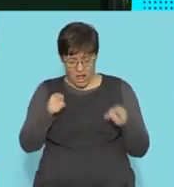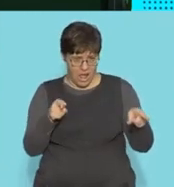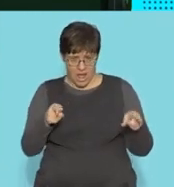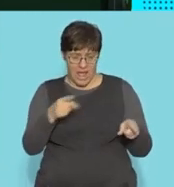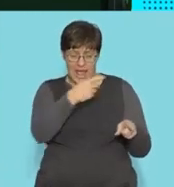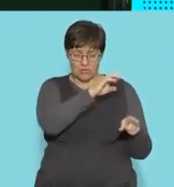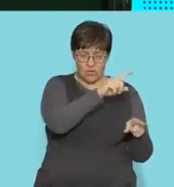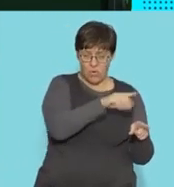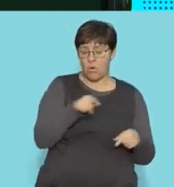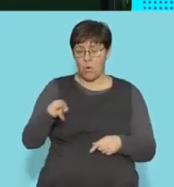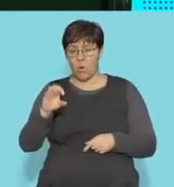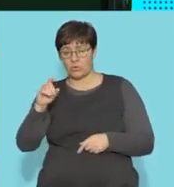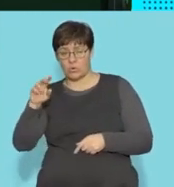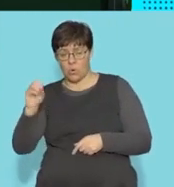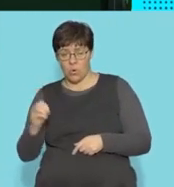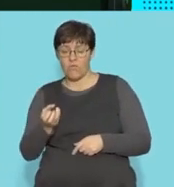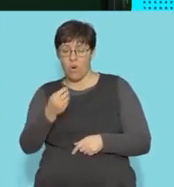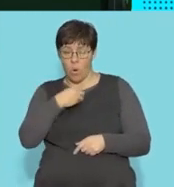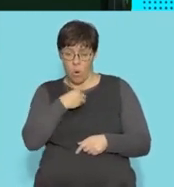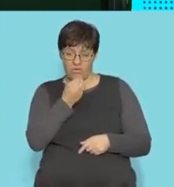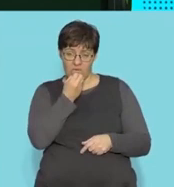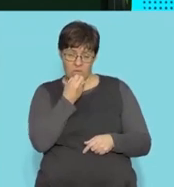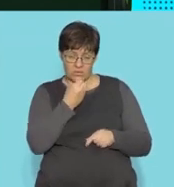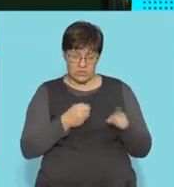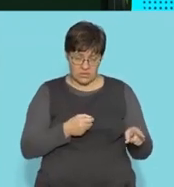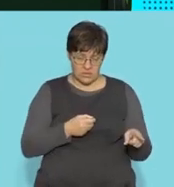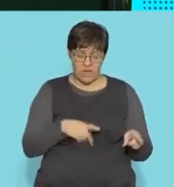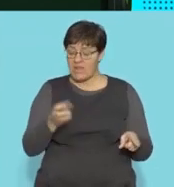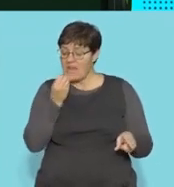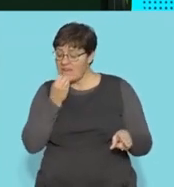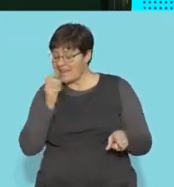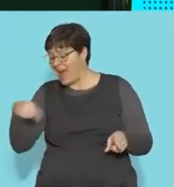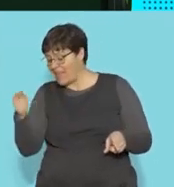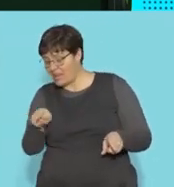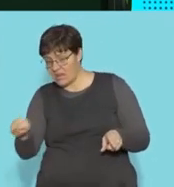their own food, they're autotrophs. If they eat other food, they're a